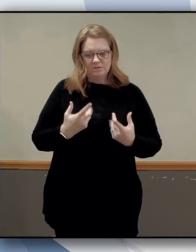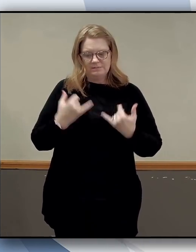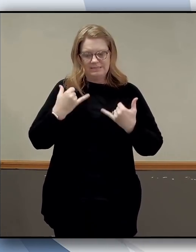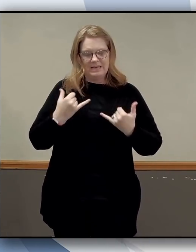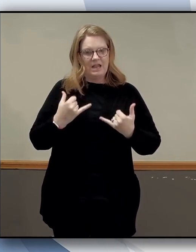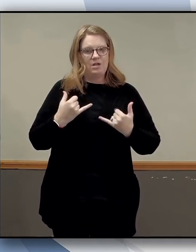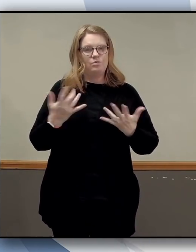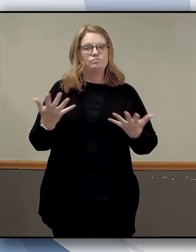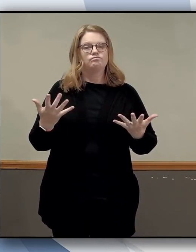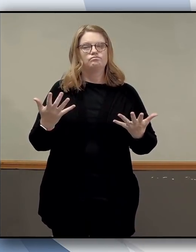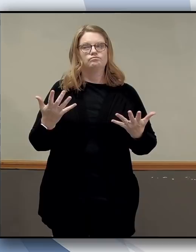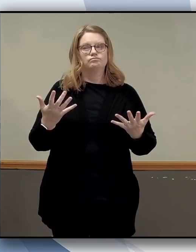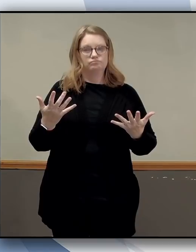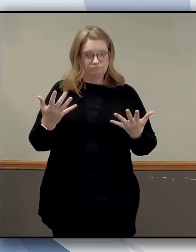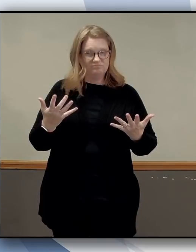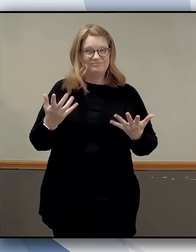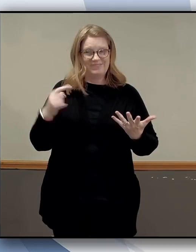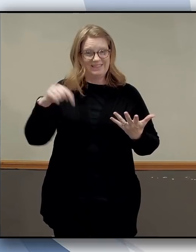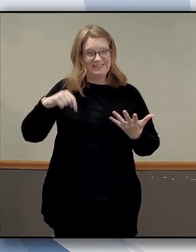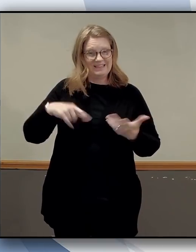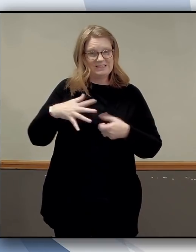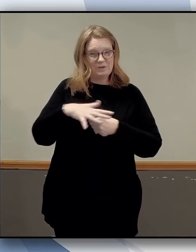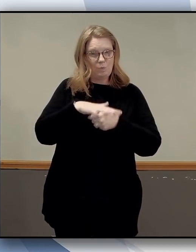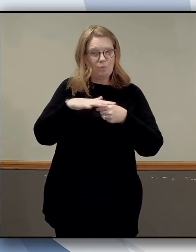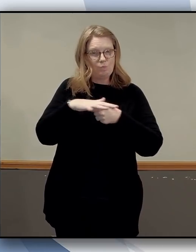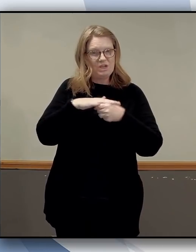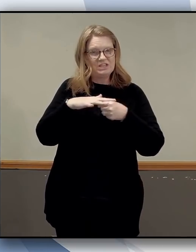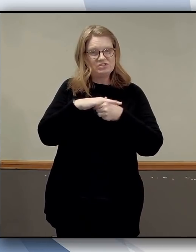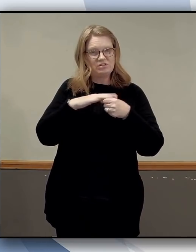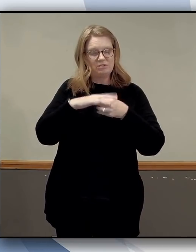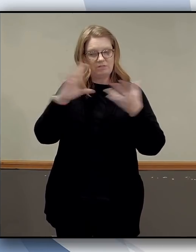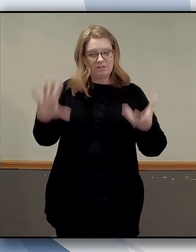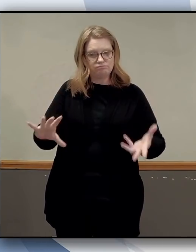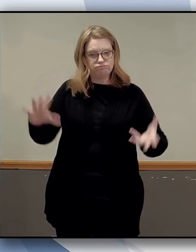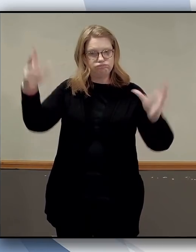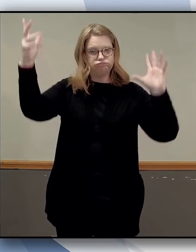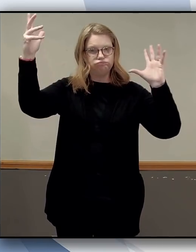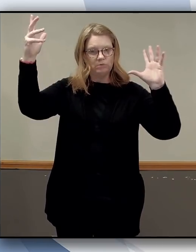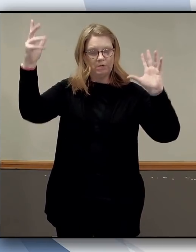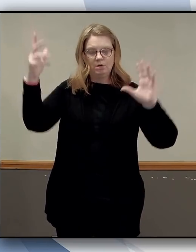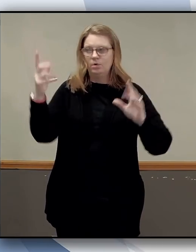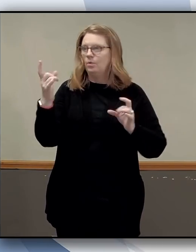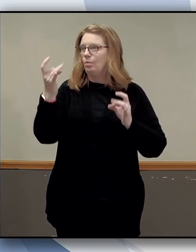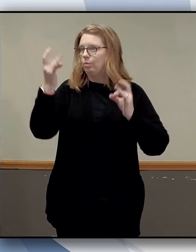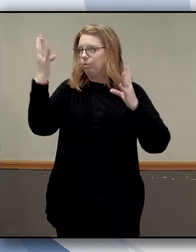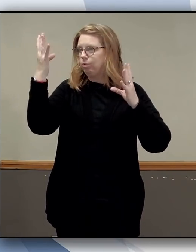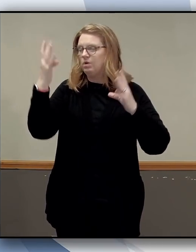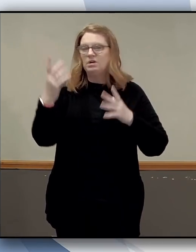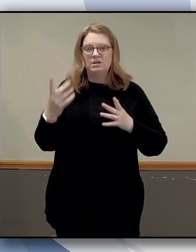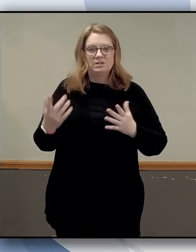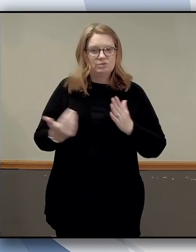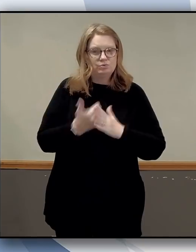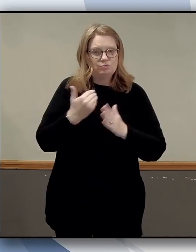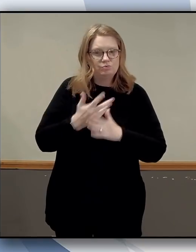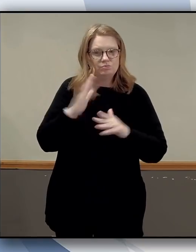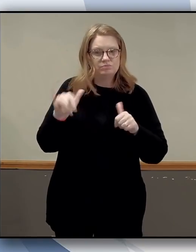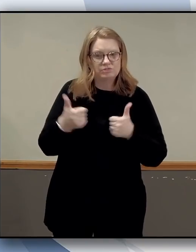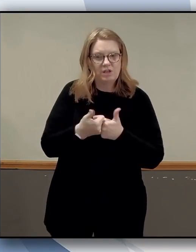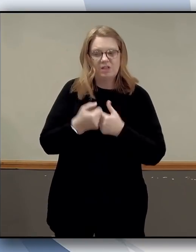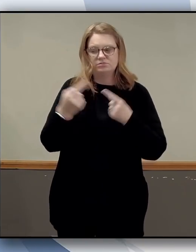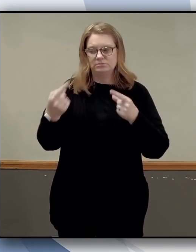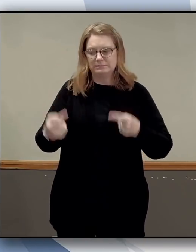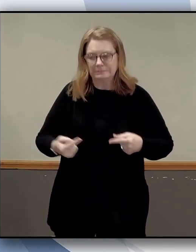middle of a regional COVID storm, and we face new challenges and find ourselves facing additional